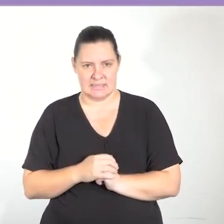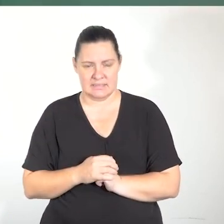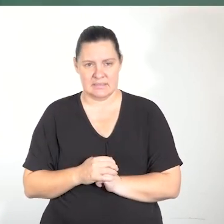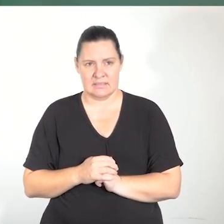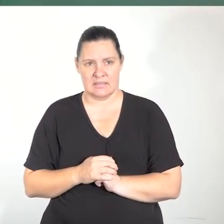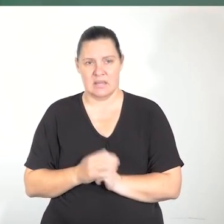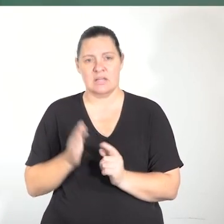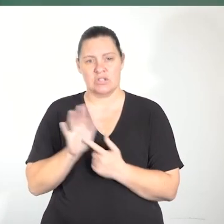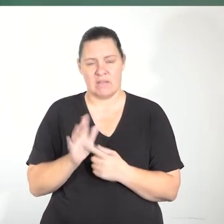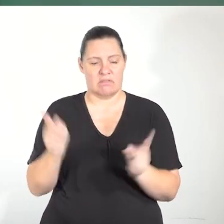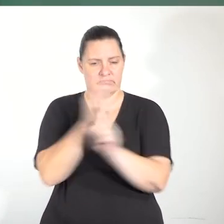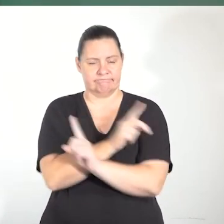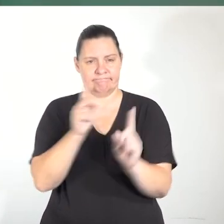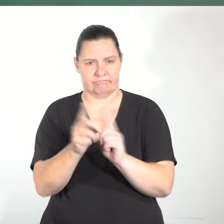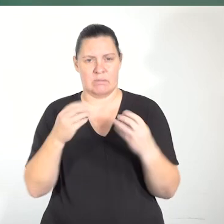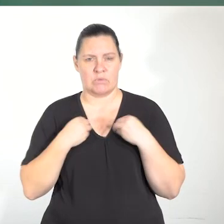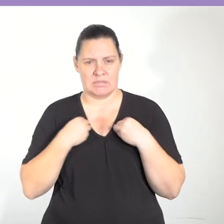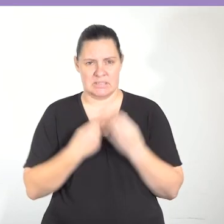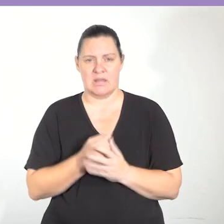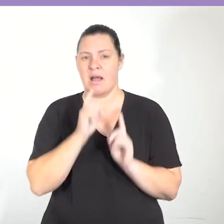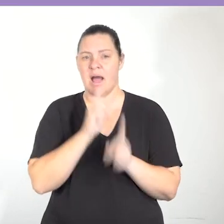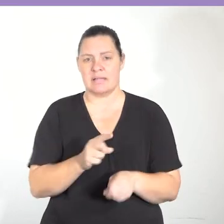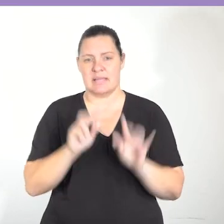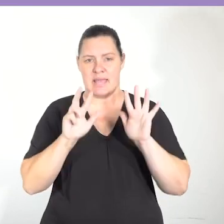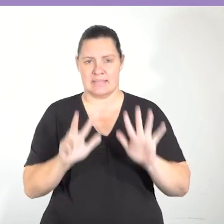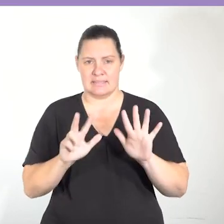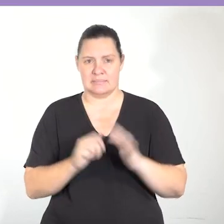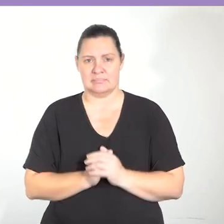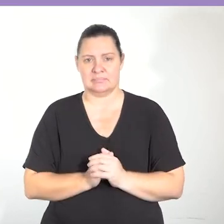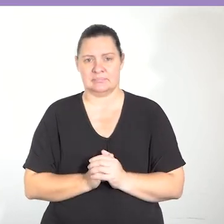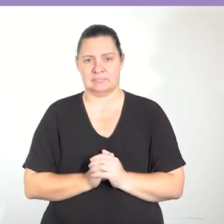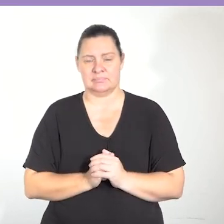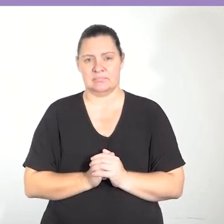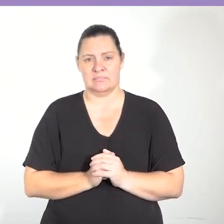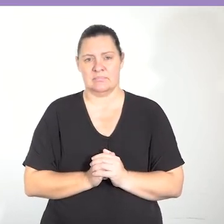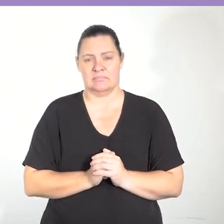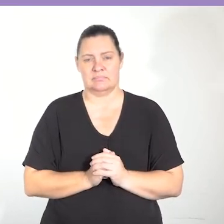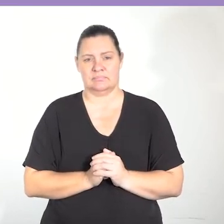This shows our commutative property. We know that the answer there will be 8.